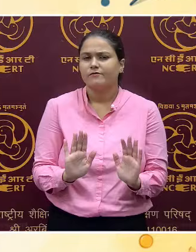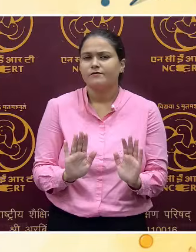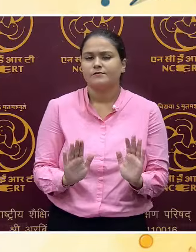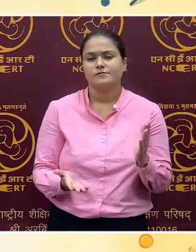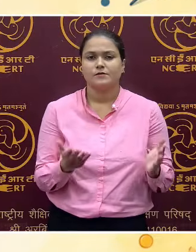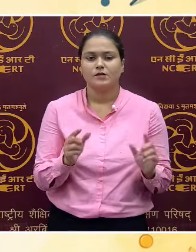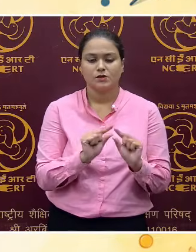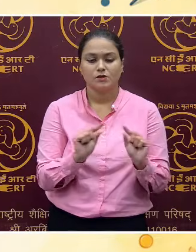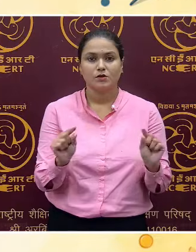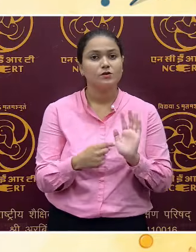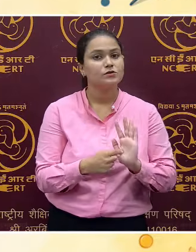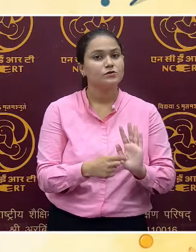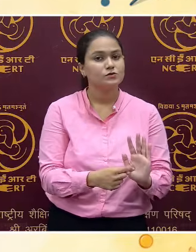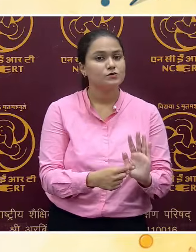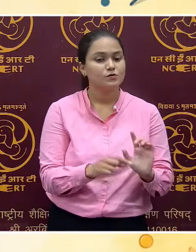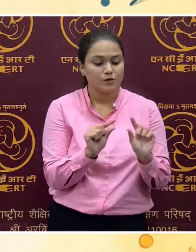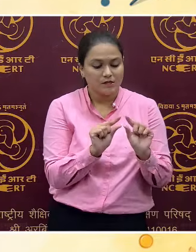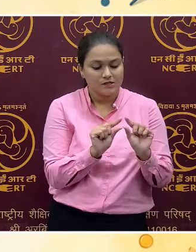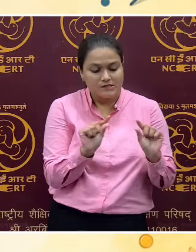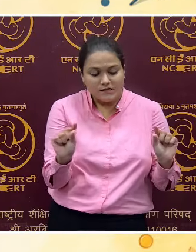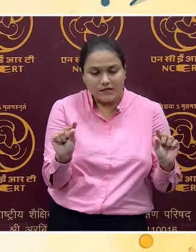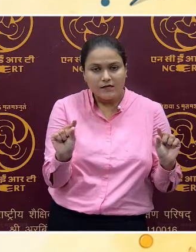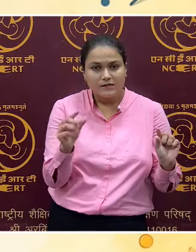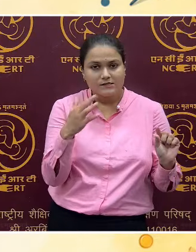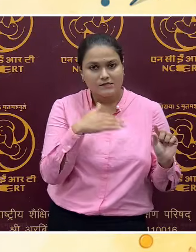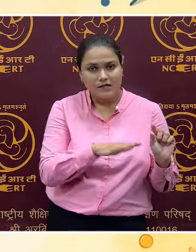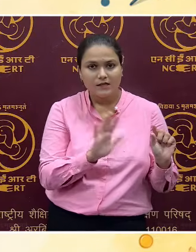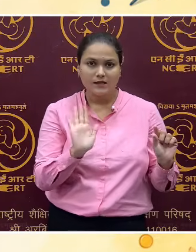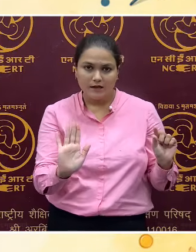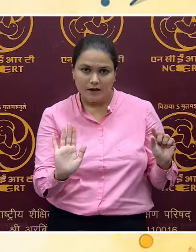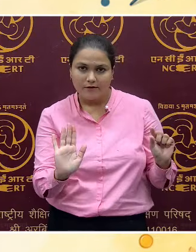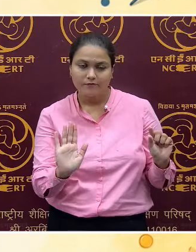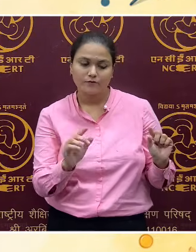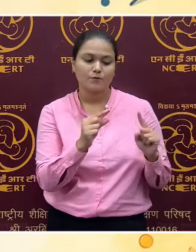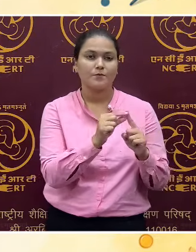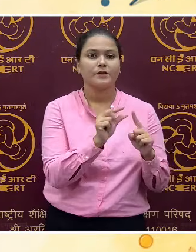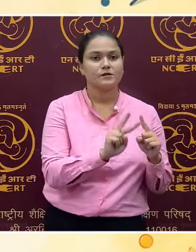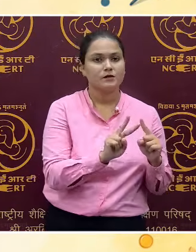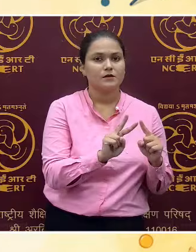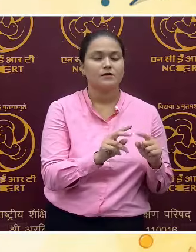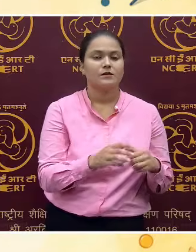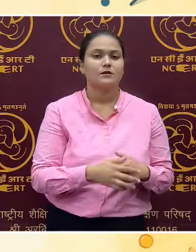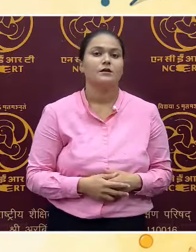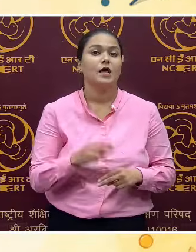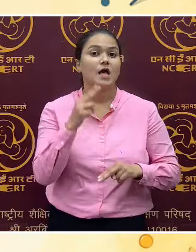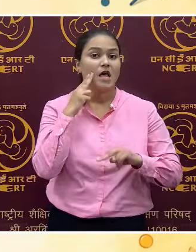an indication that the sentence is in passive voice. Will be, being, so on.